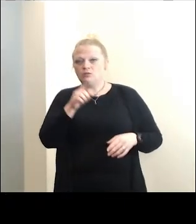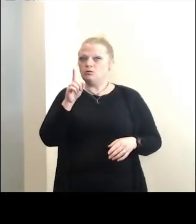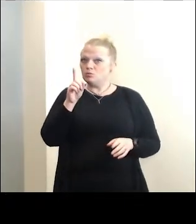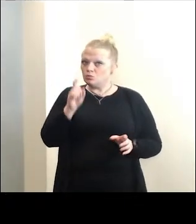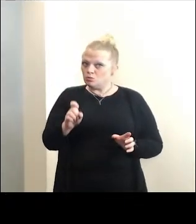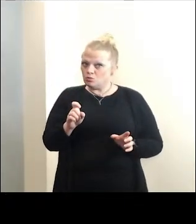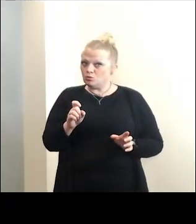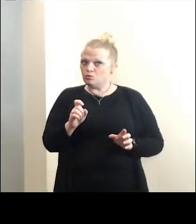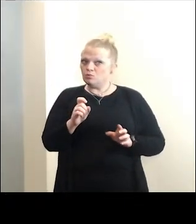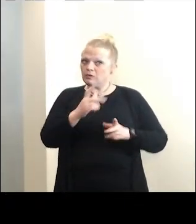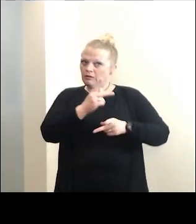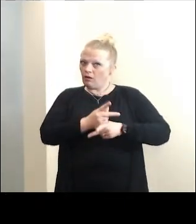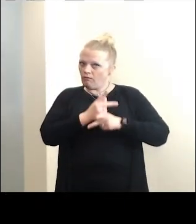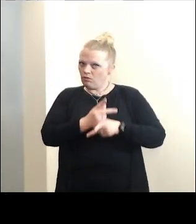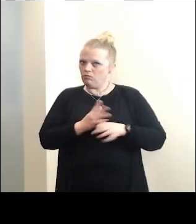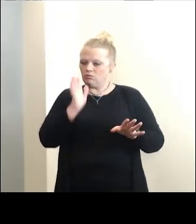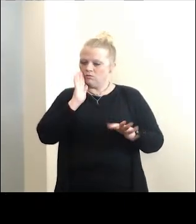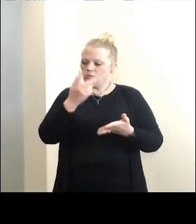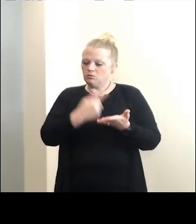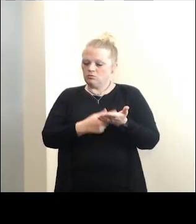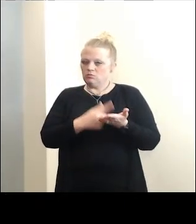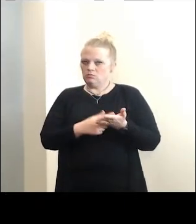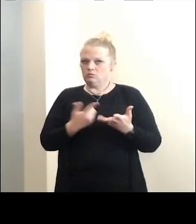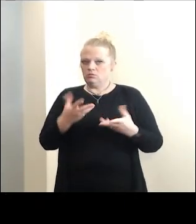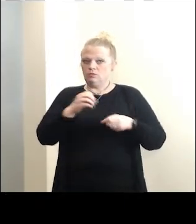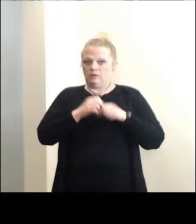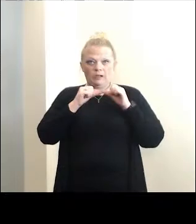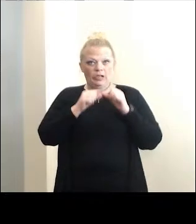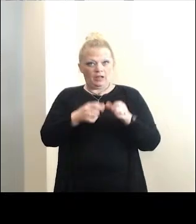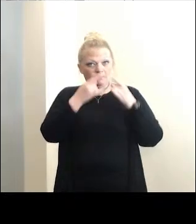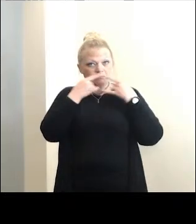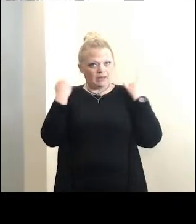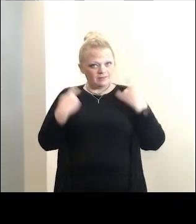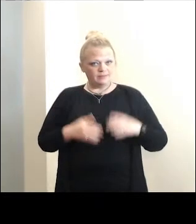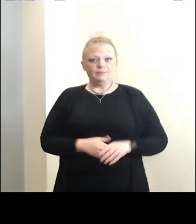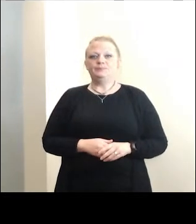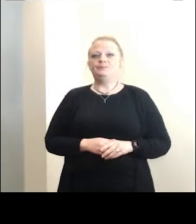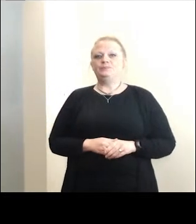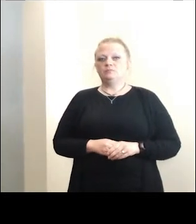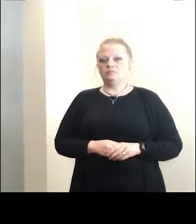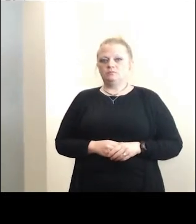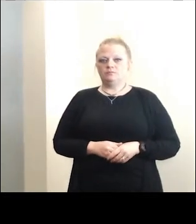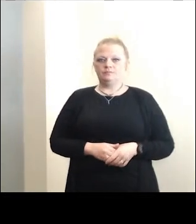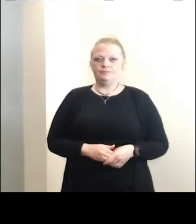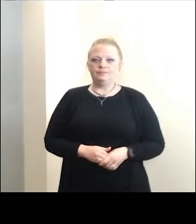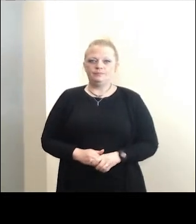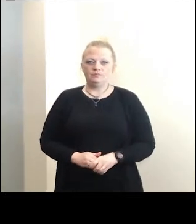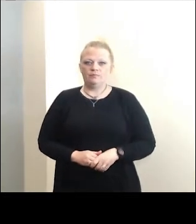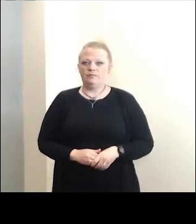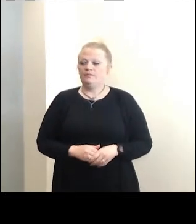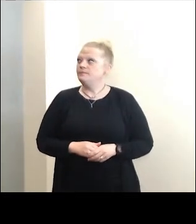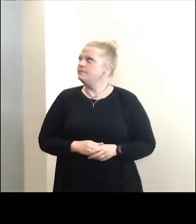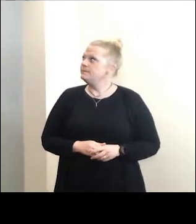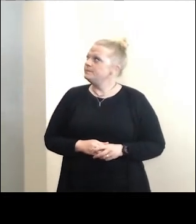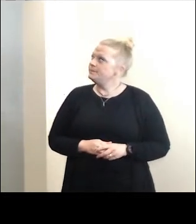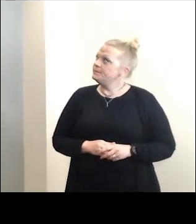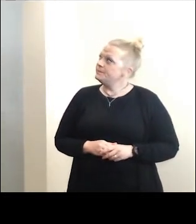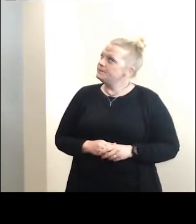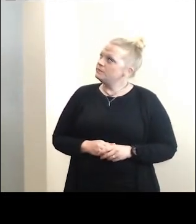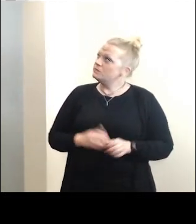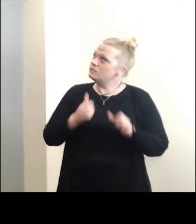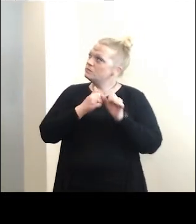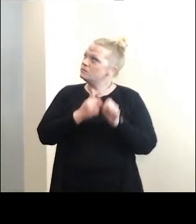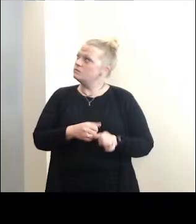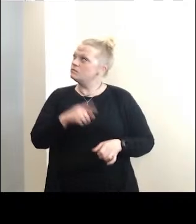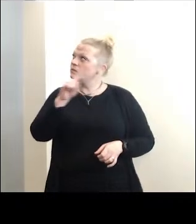taking precautions, as we'll talk about, including continuing to wear masks. Now, COVID cases by zip code for the